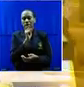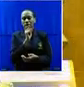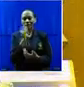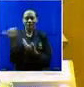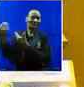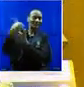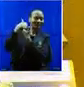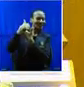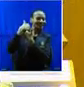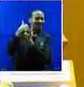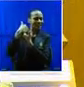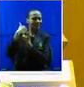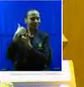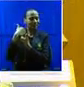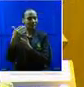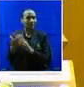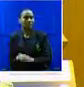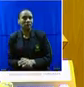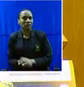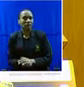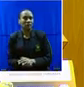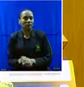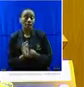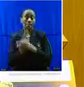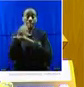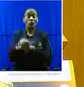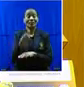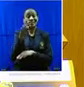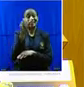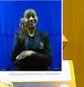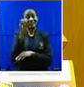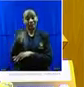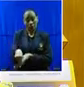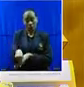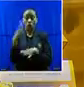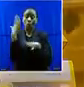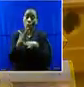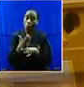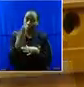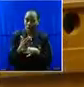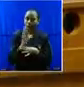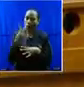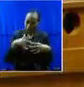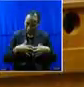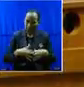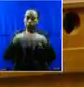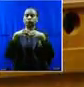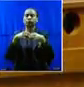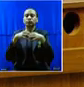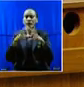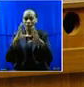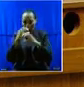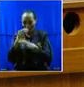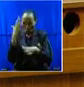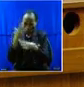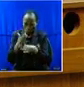forward to. More than 60,000 jobs will be created for